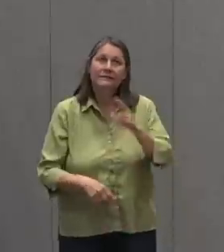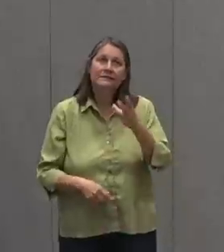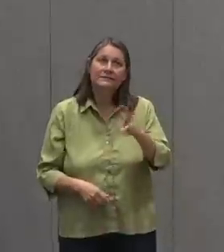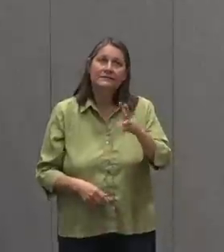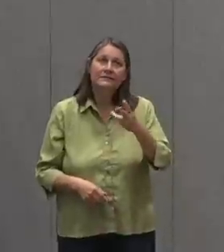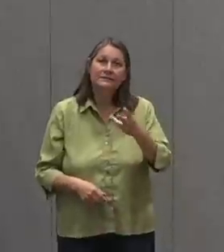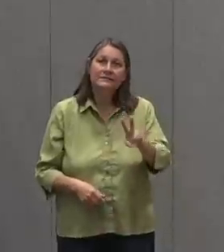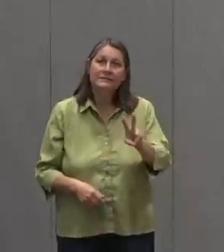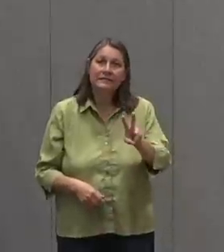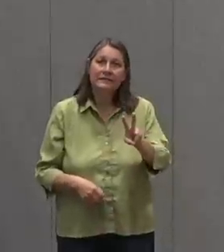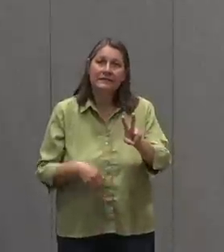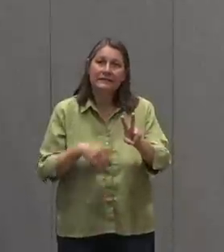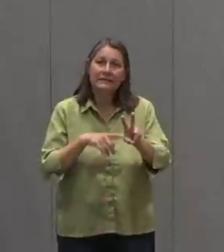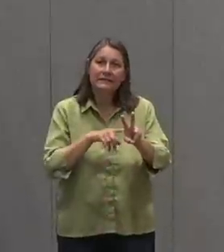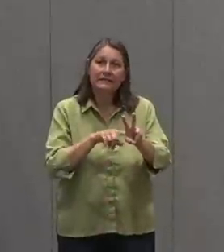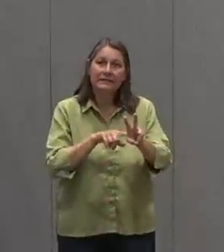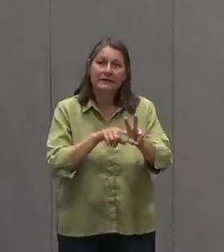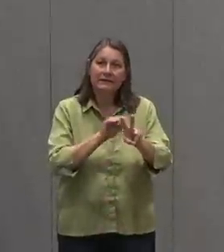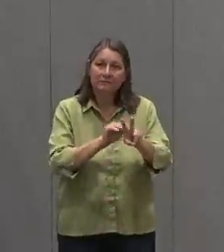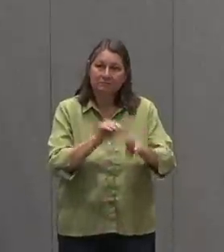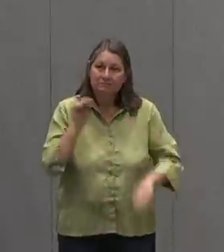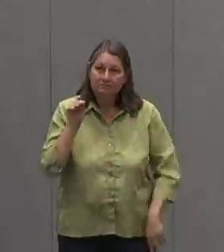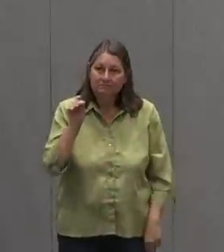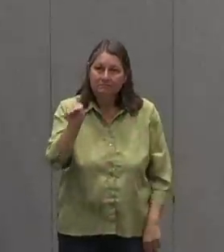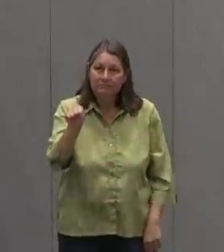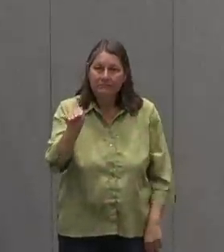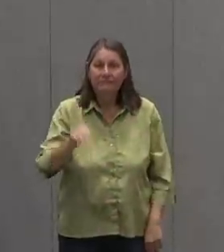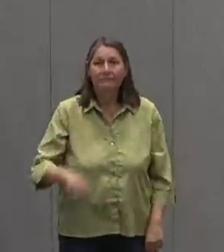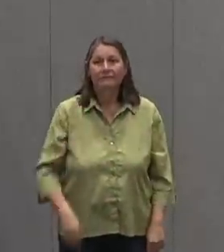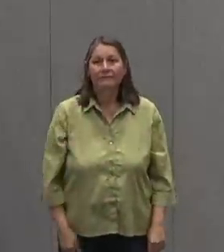16 is going to go over here.